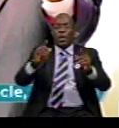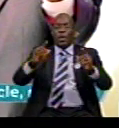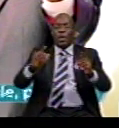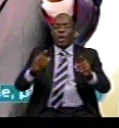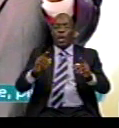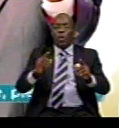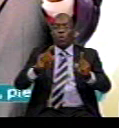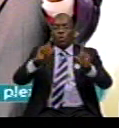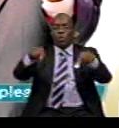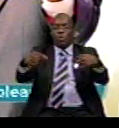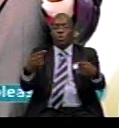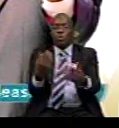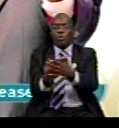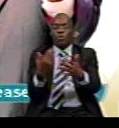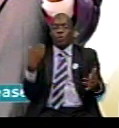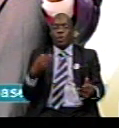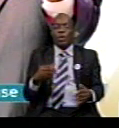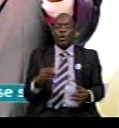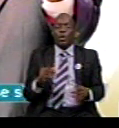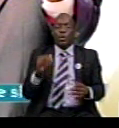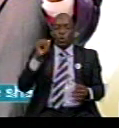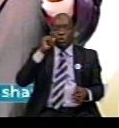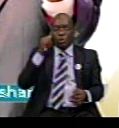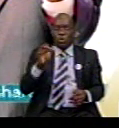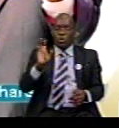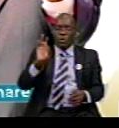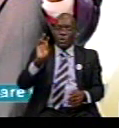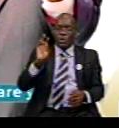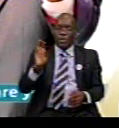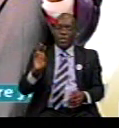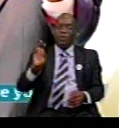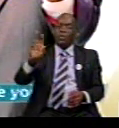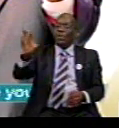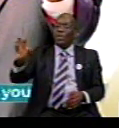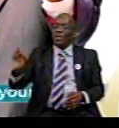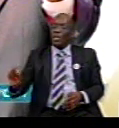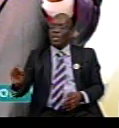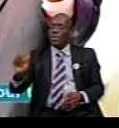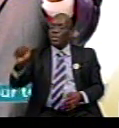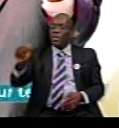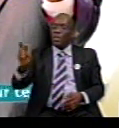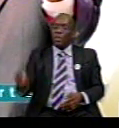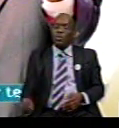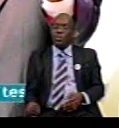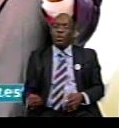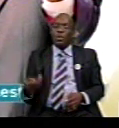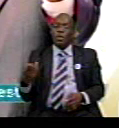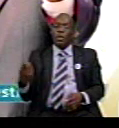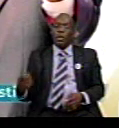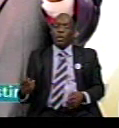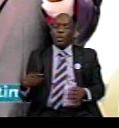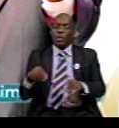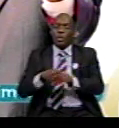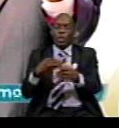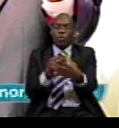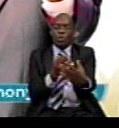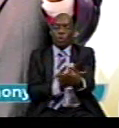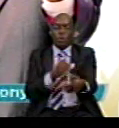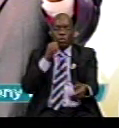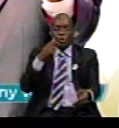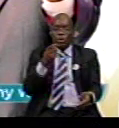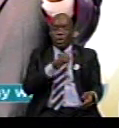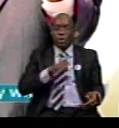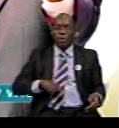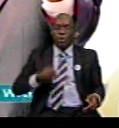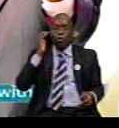7:30 in the morning tomorrow. The Lord will surely do you good in Jesus' name.